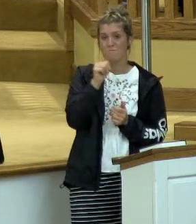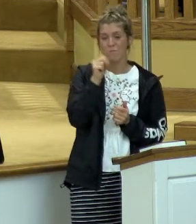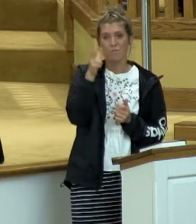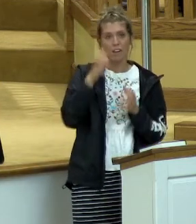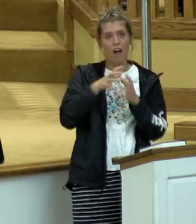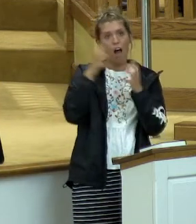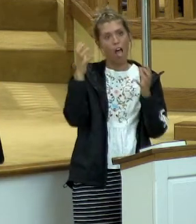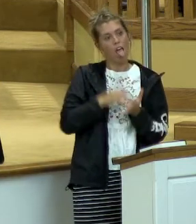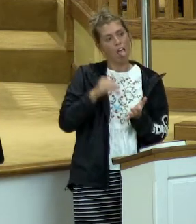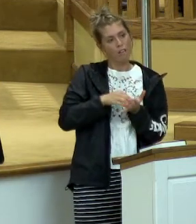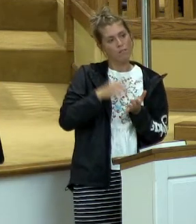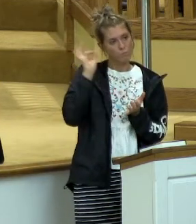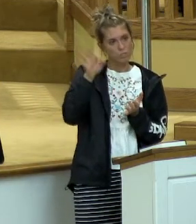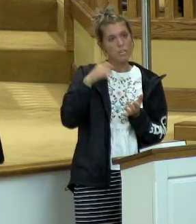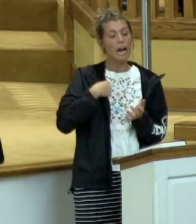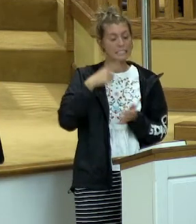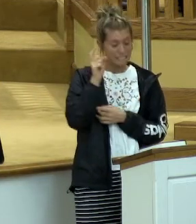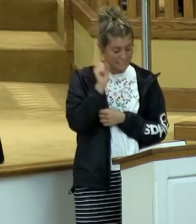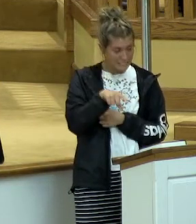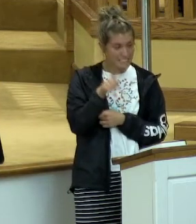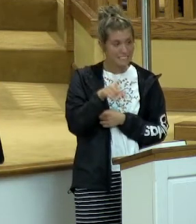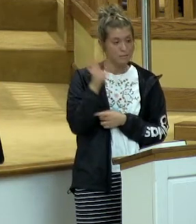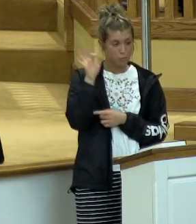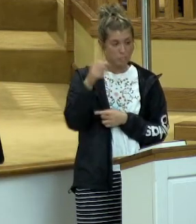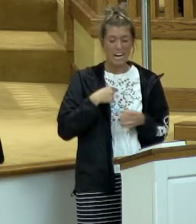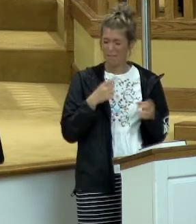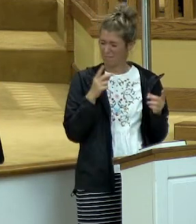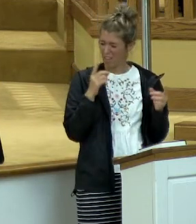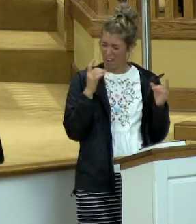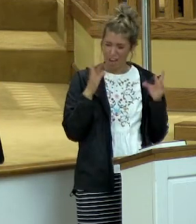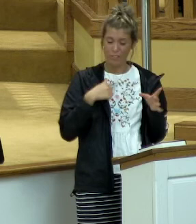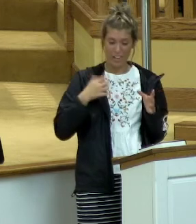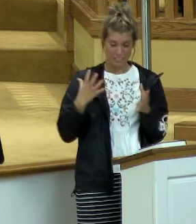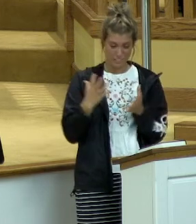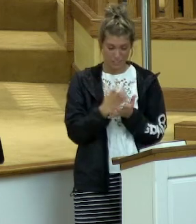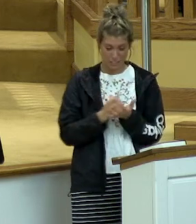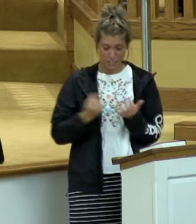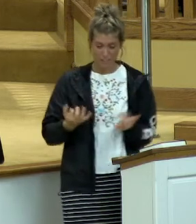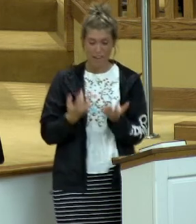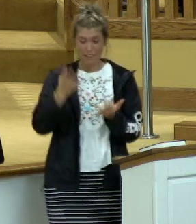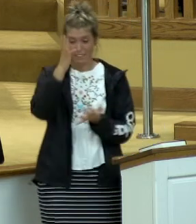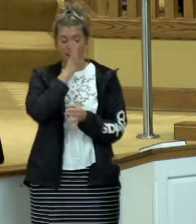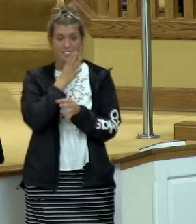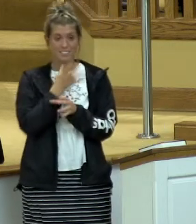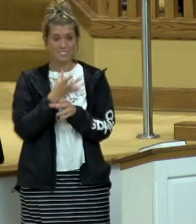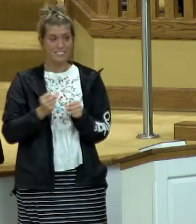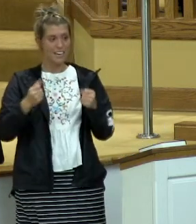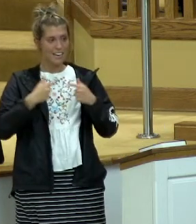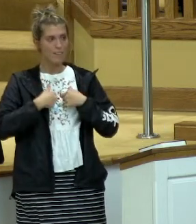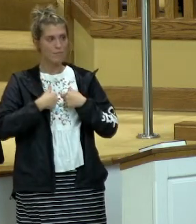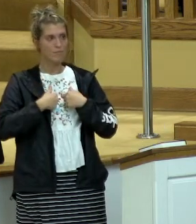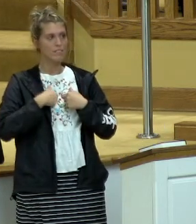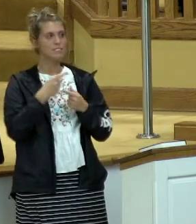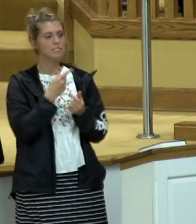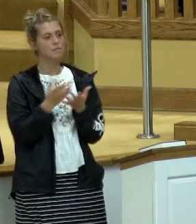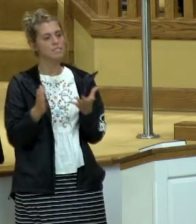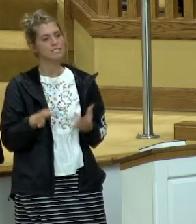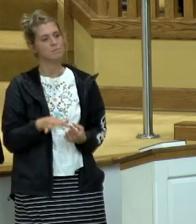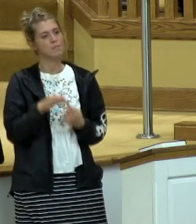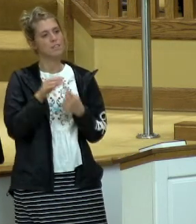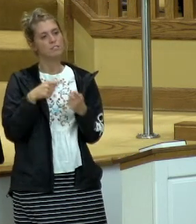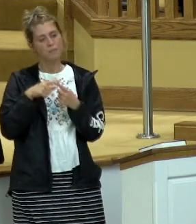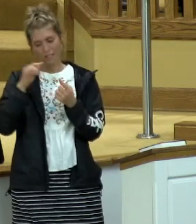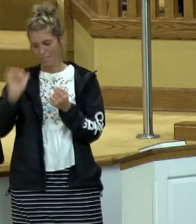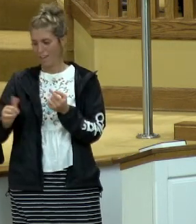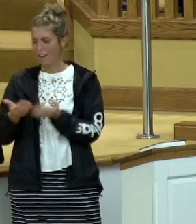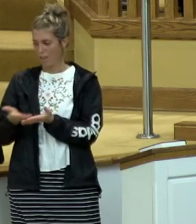do. I need preaching. I'm wicked. I deserve to go to hell. And God saved me. So, there's something special about